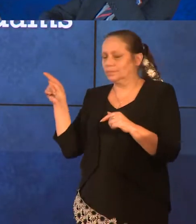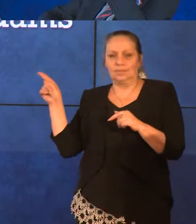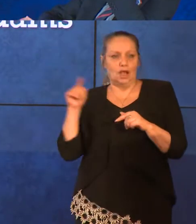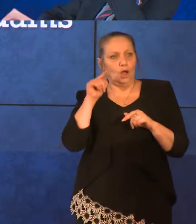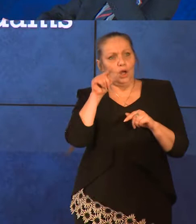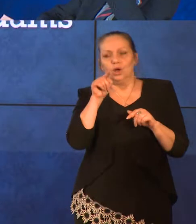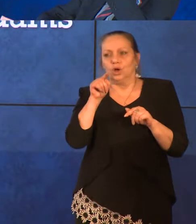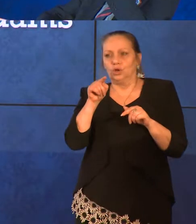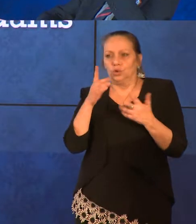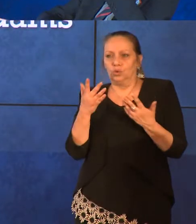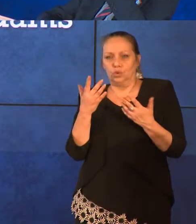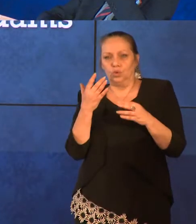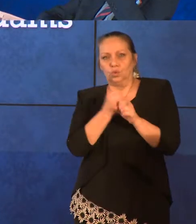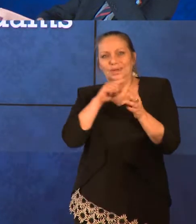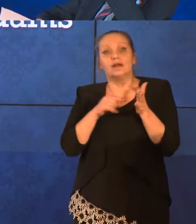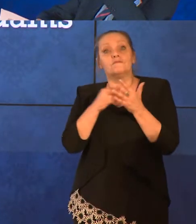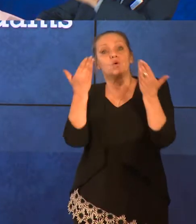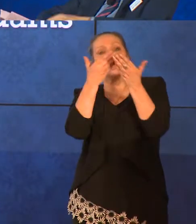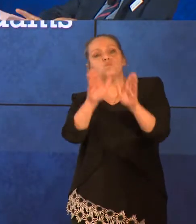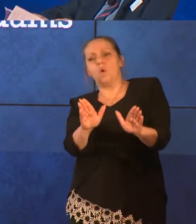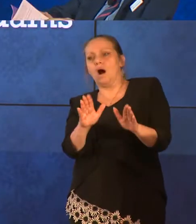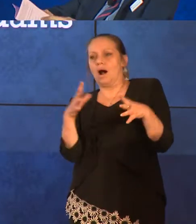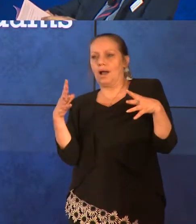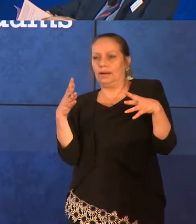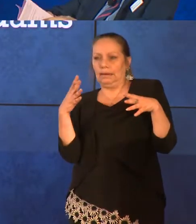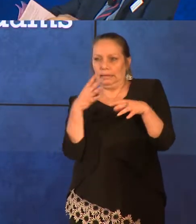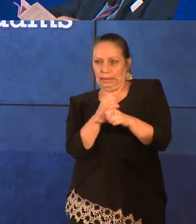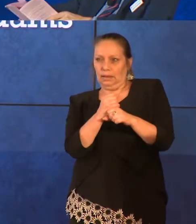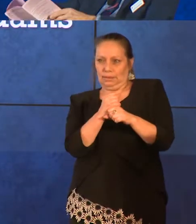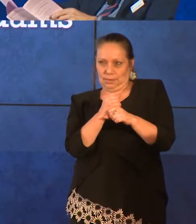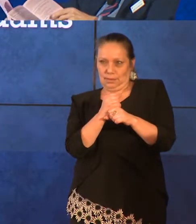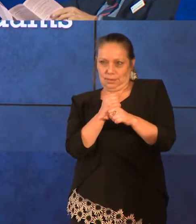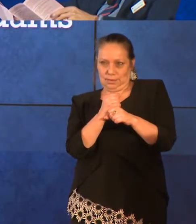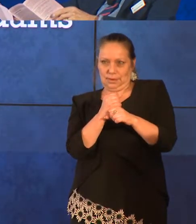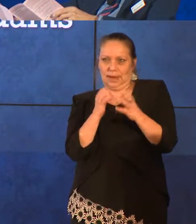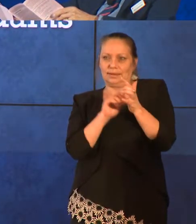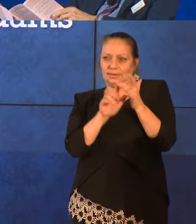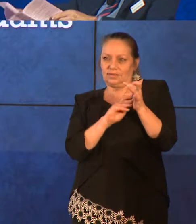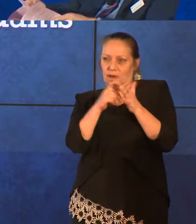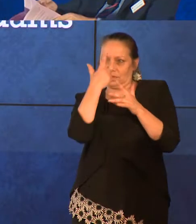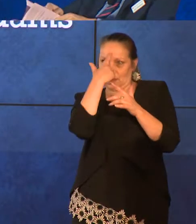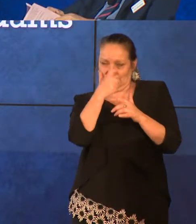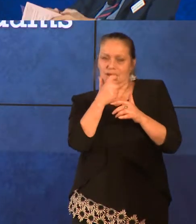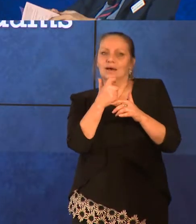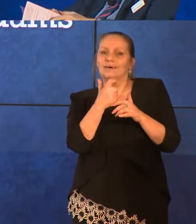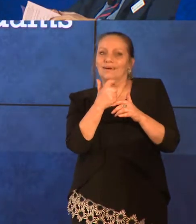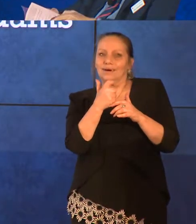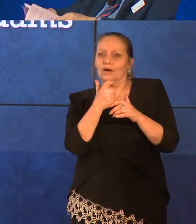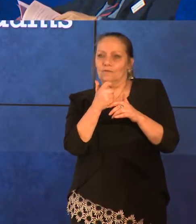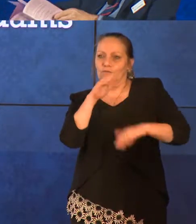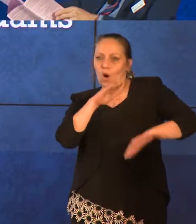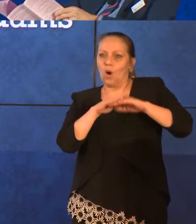very wide and concise picture of society at the helm of your work. It'd